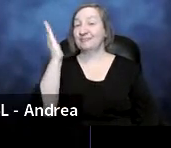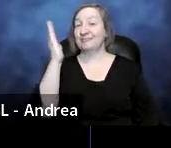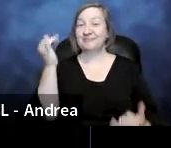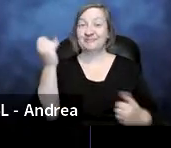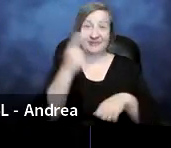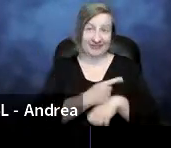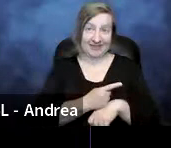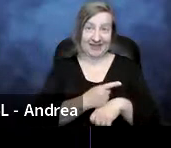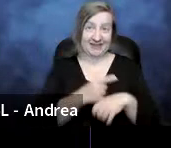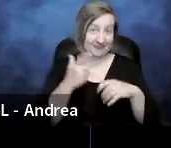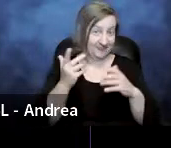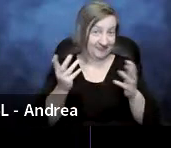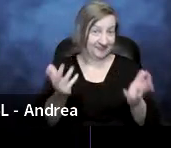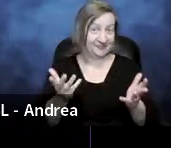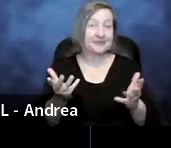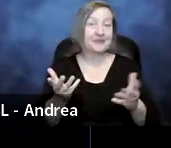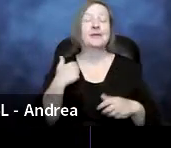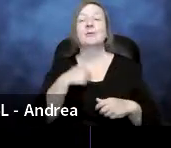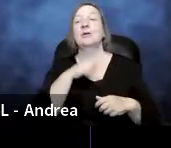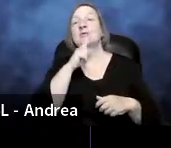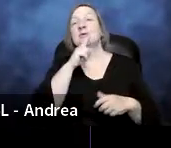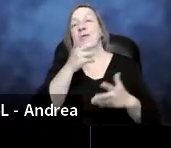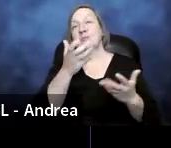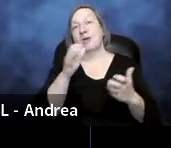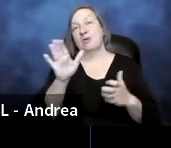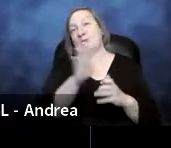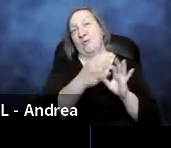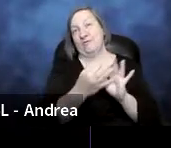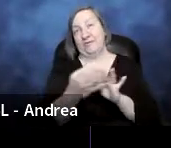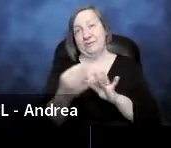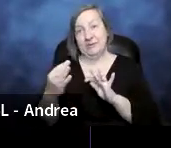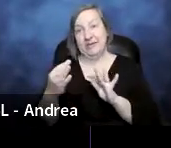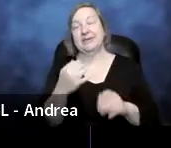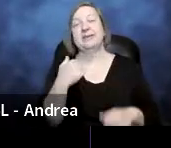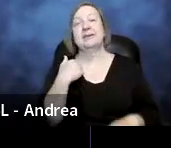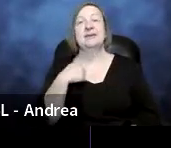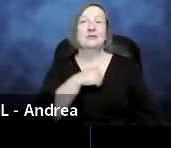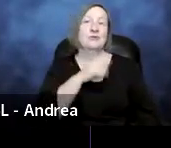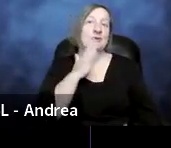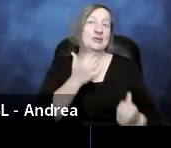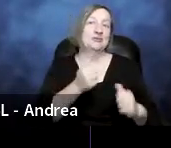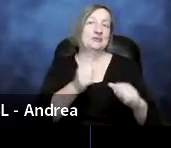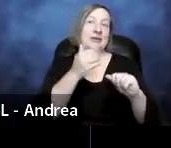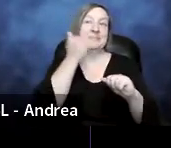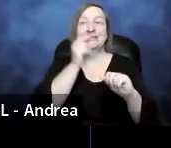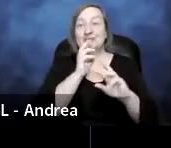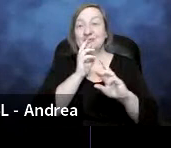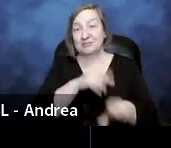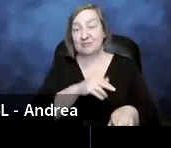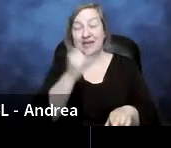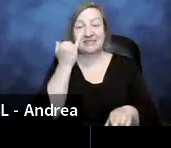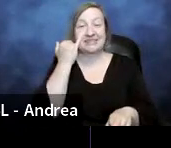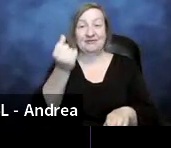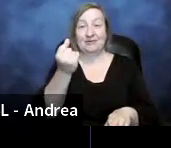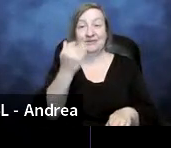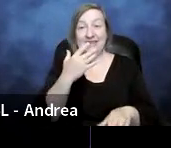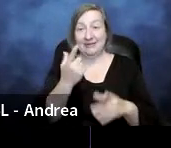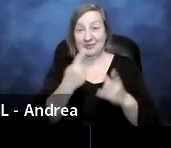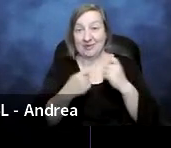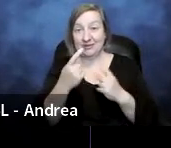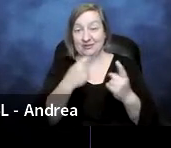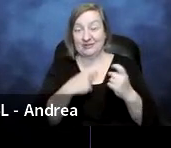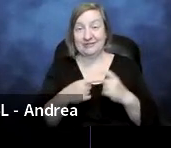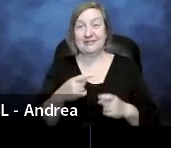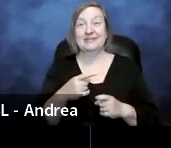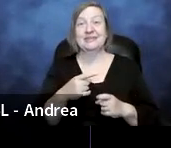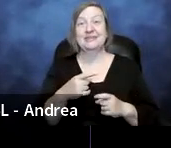That's what we have to share with you today. So we really like your feedback, and we will try our best to respond if you send